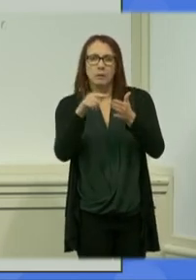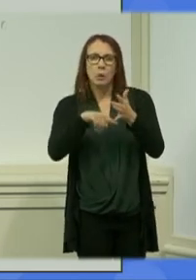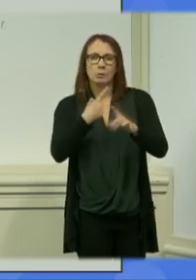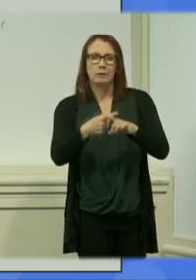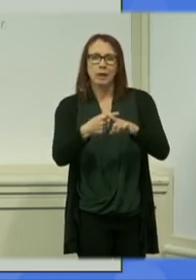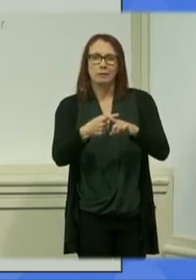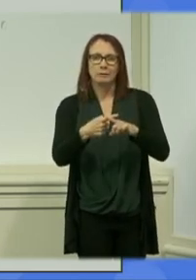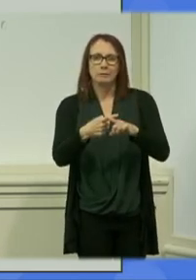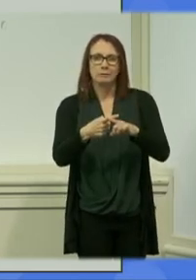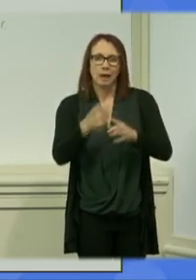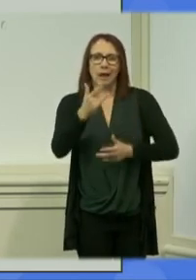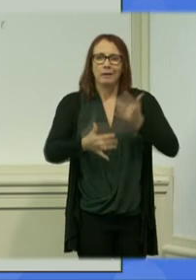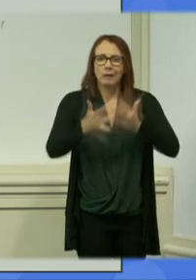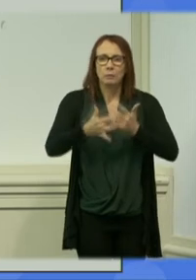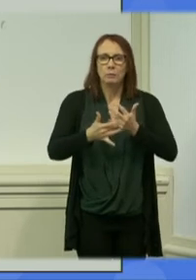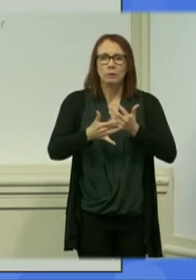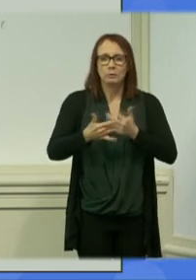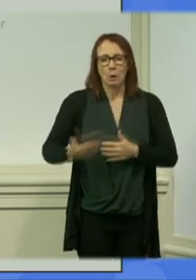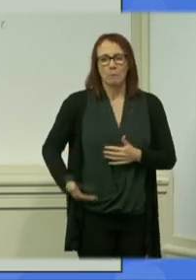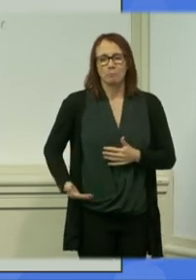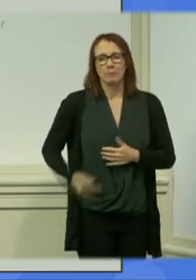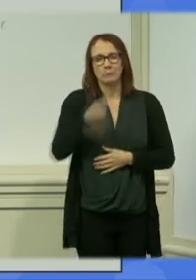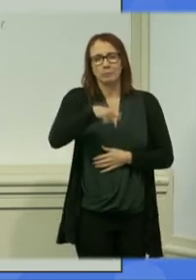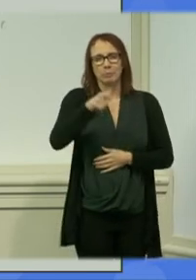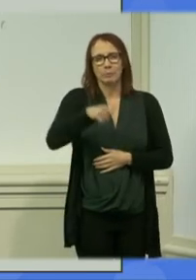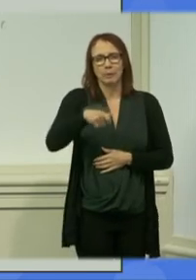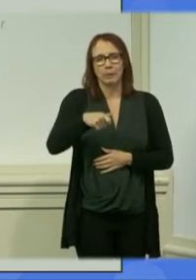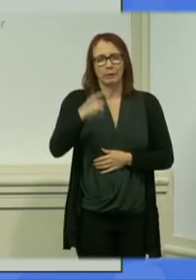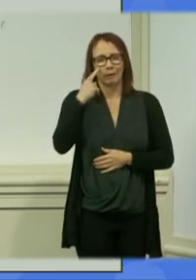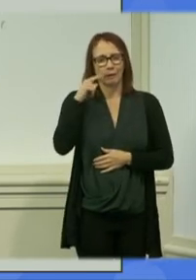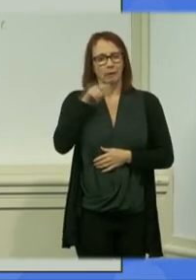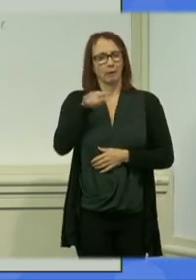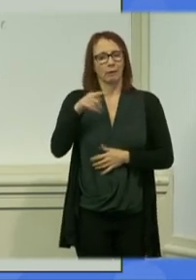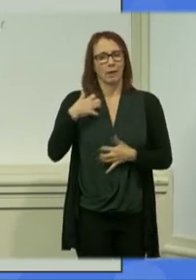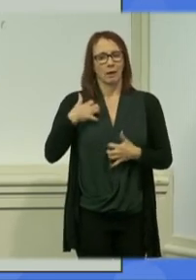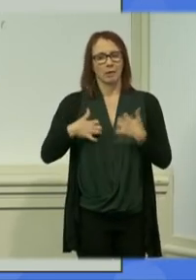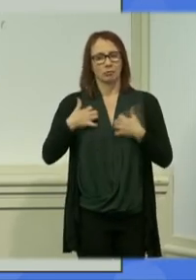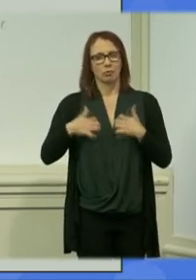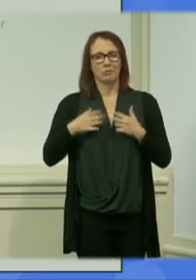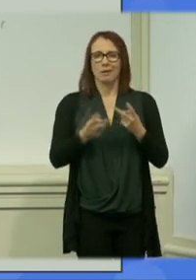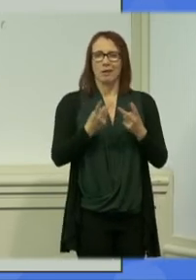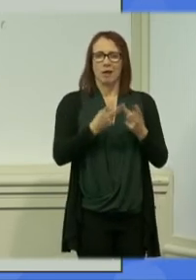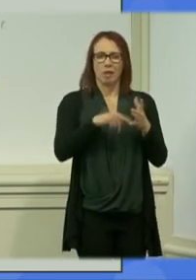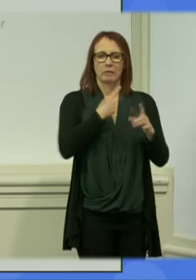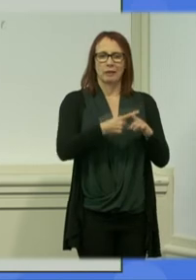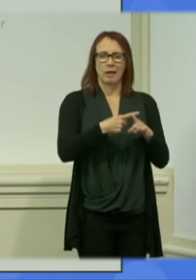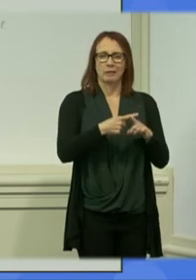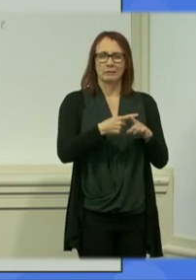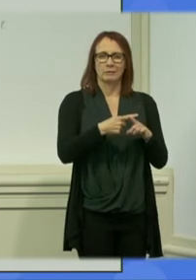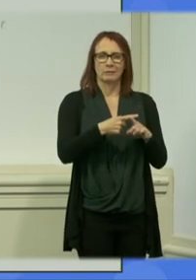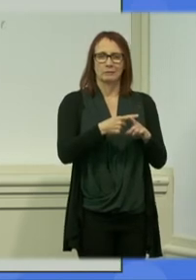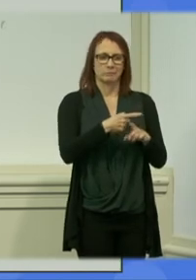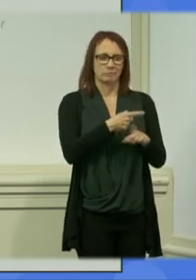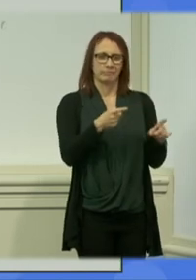that accountants and business people and individuals tend to think of as interesting. A lot of the other taxes that both the Davids were talking